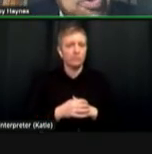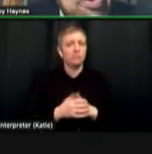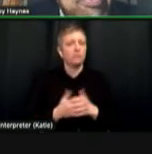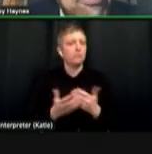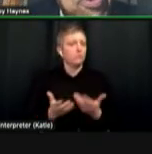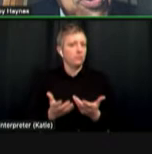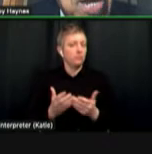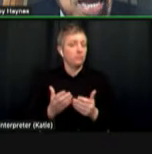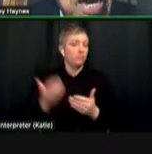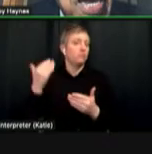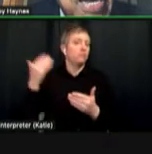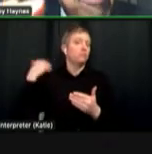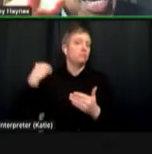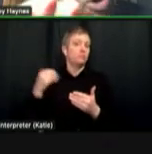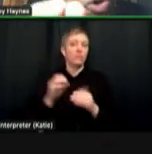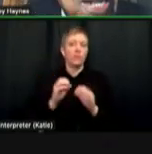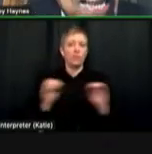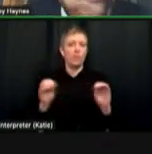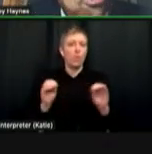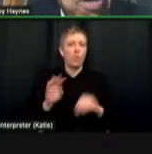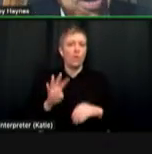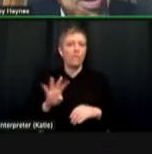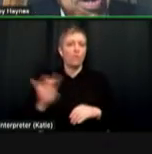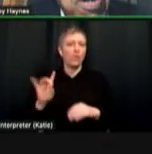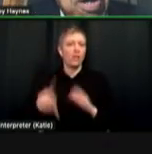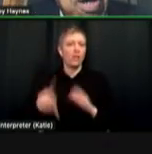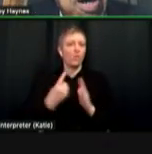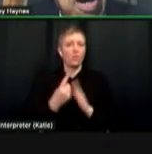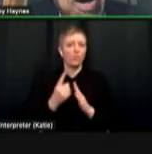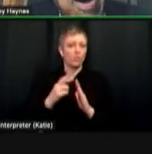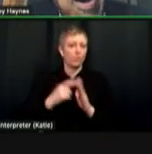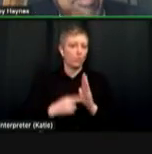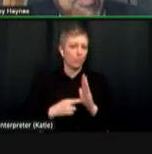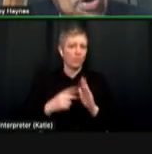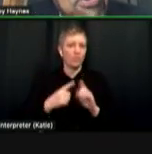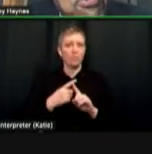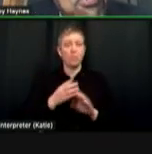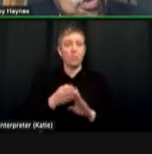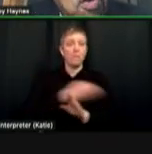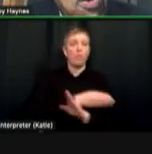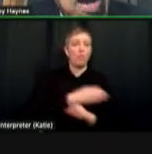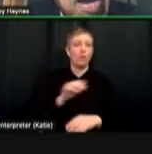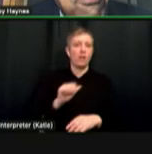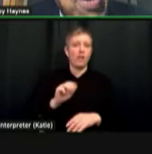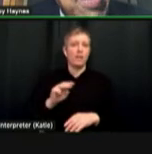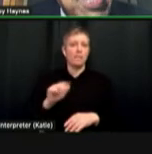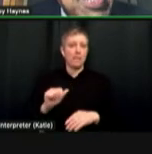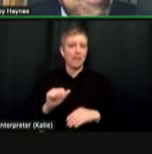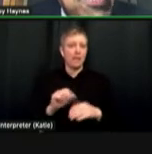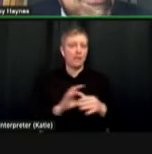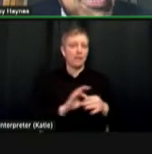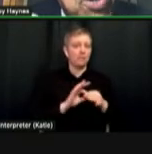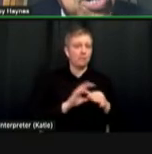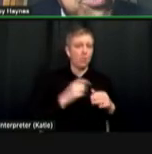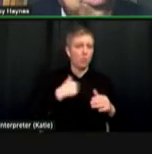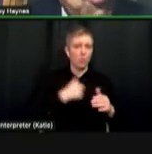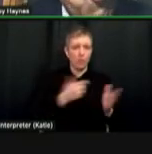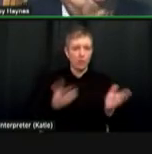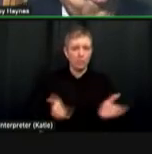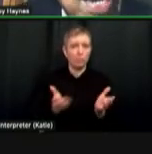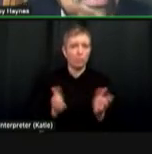rule before the MA coalition pushed for a 40, because it